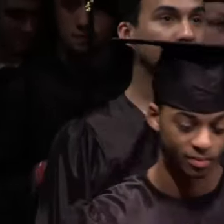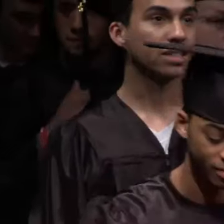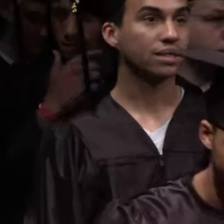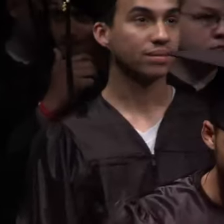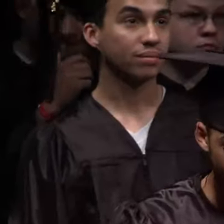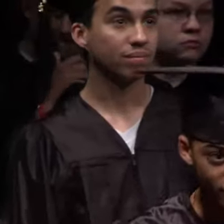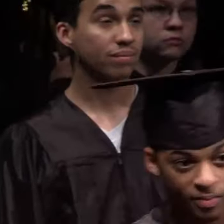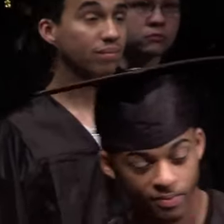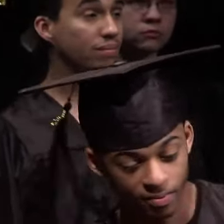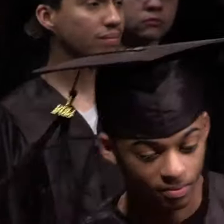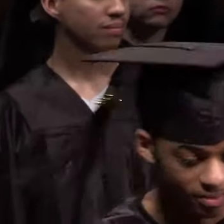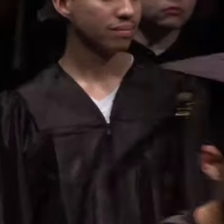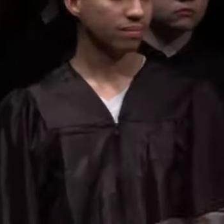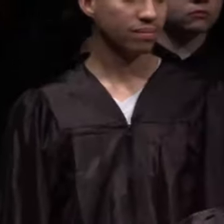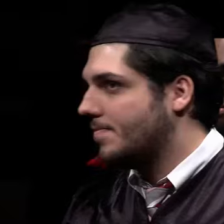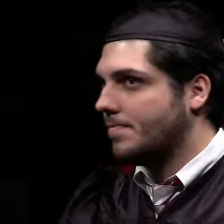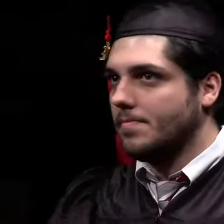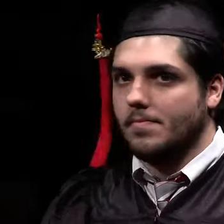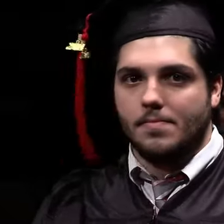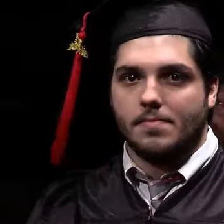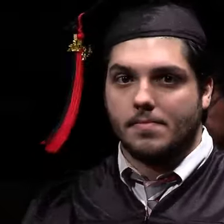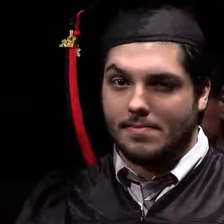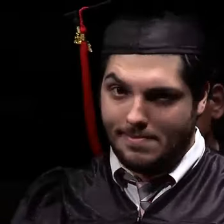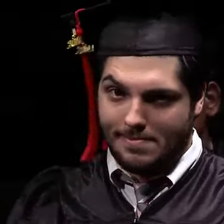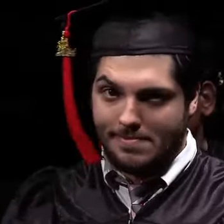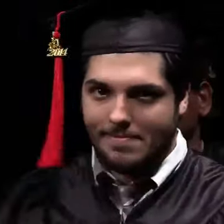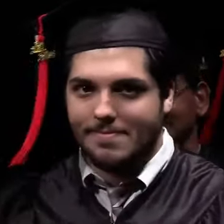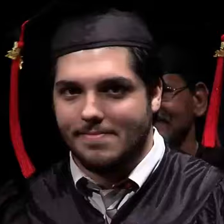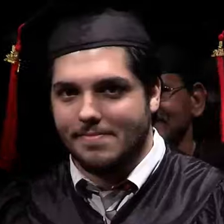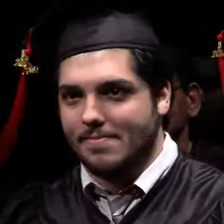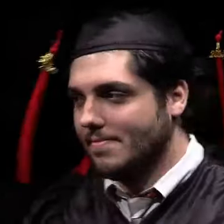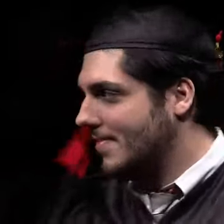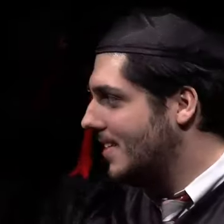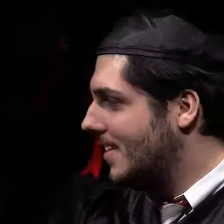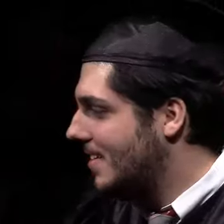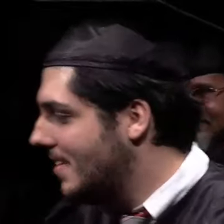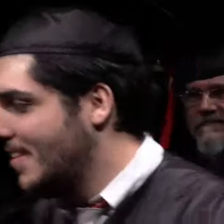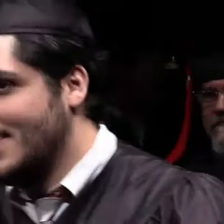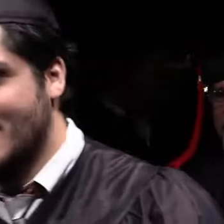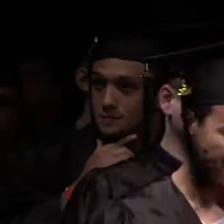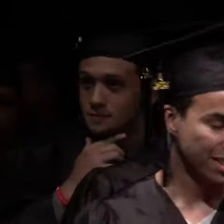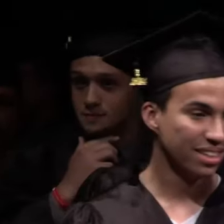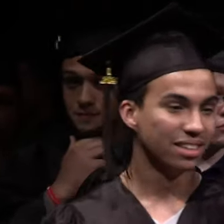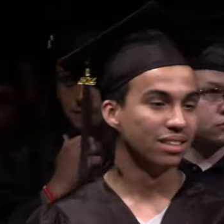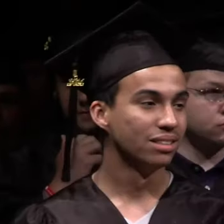Michael X. Rodriguez. Vasilios Karsaliakos.